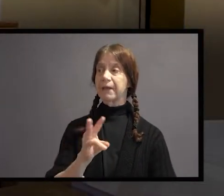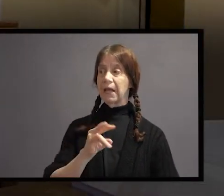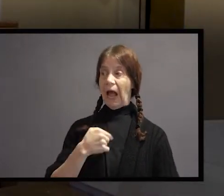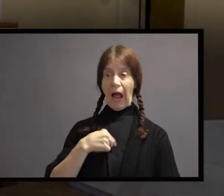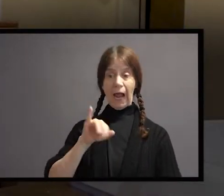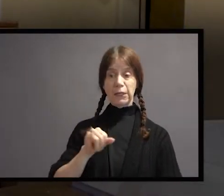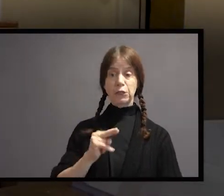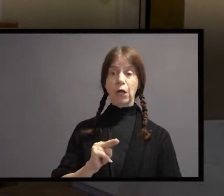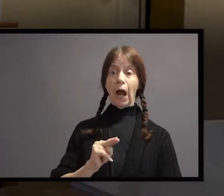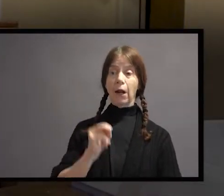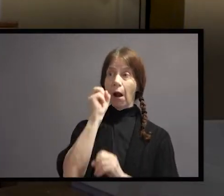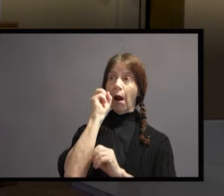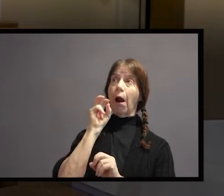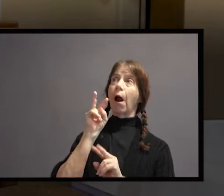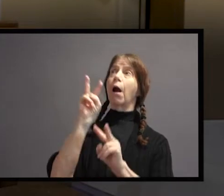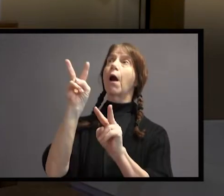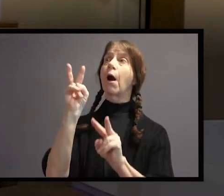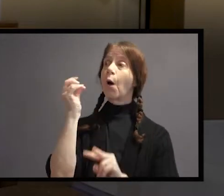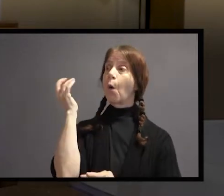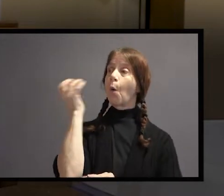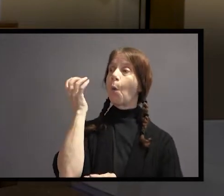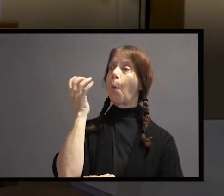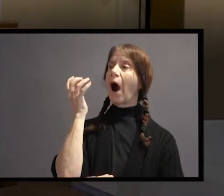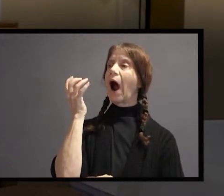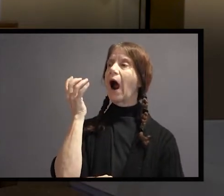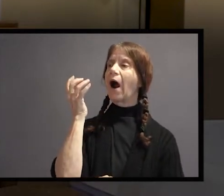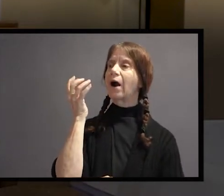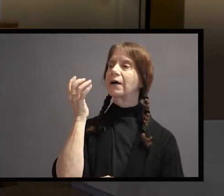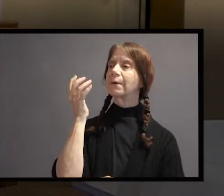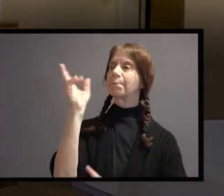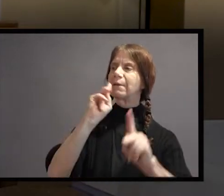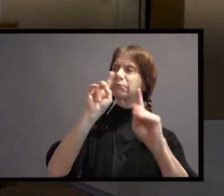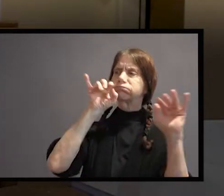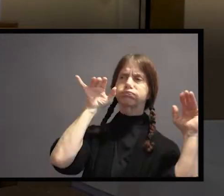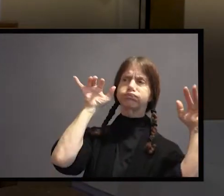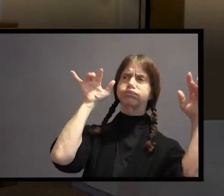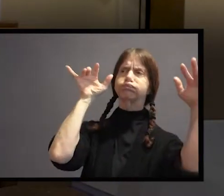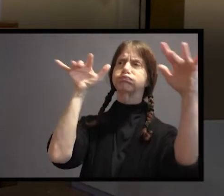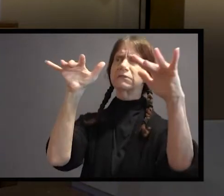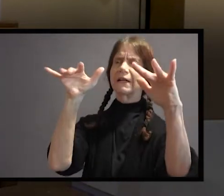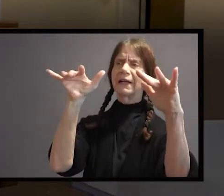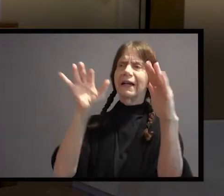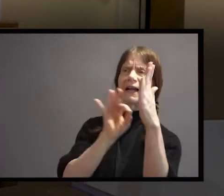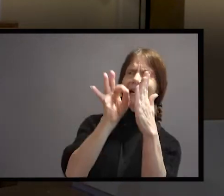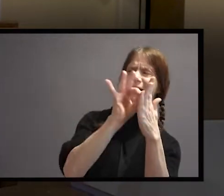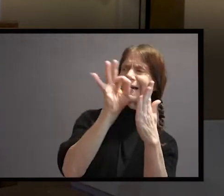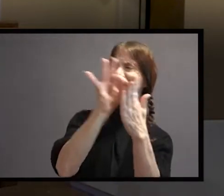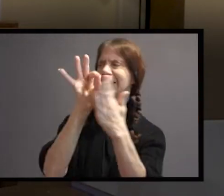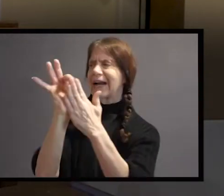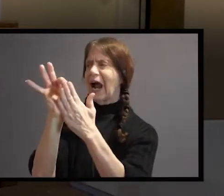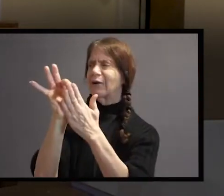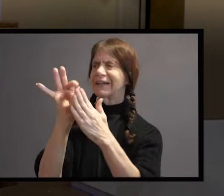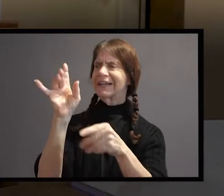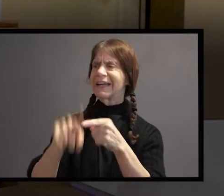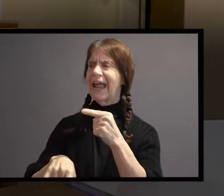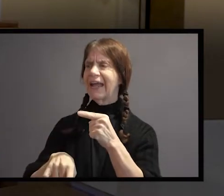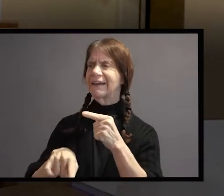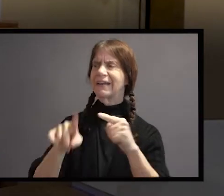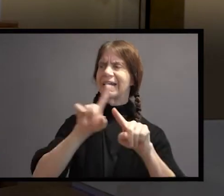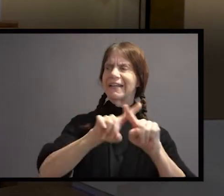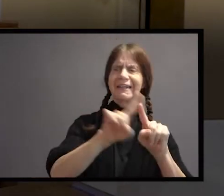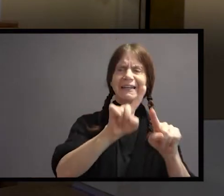After this I looked, and behold, a great multitude that no one could number, from every nation, from